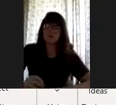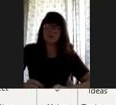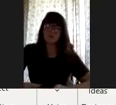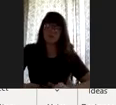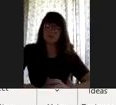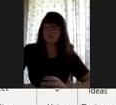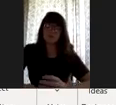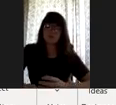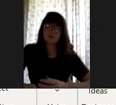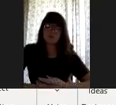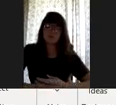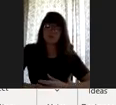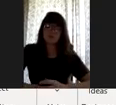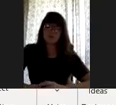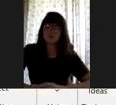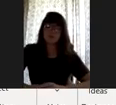So those are some options, right?